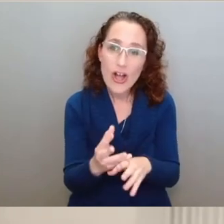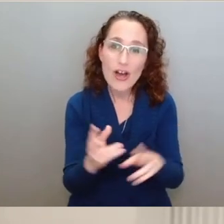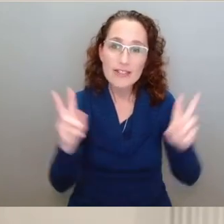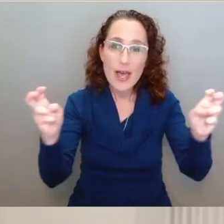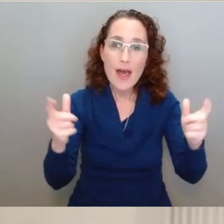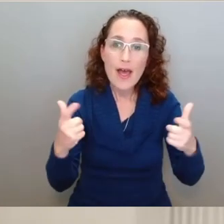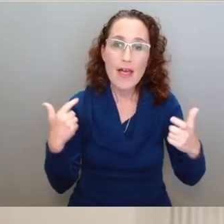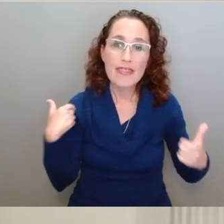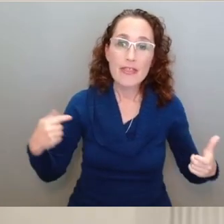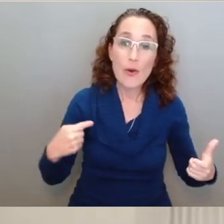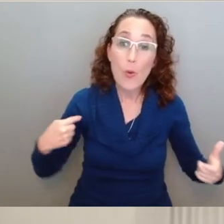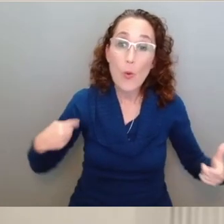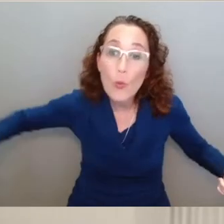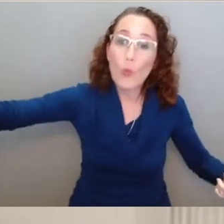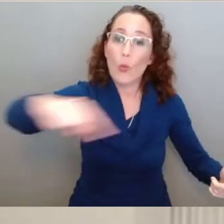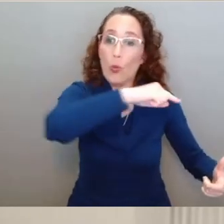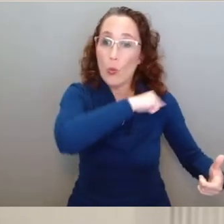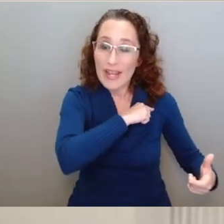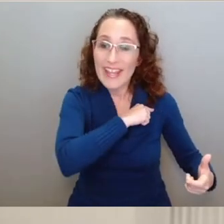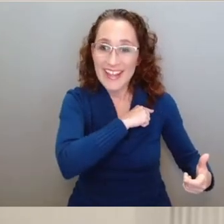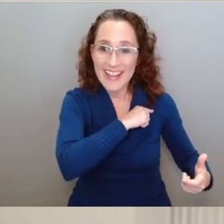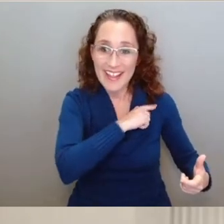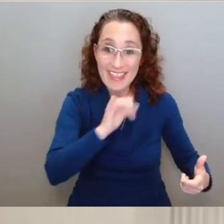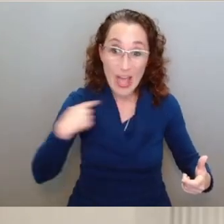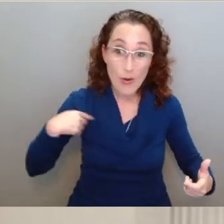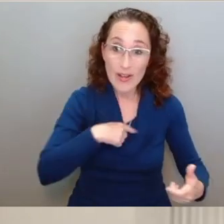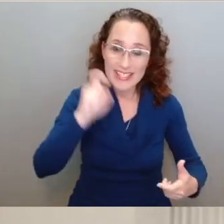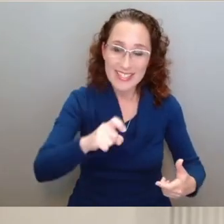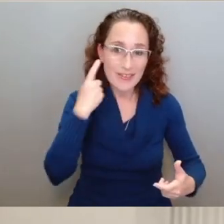bigger we, that we're going to need to tackle our greatest challenges. Thank you.